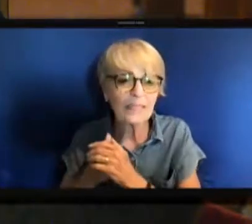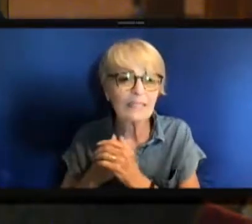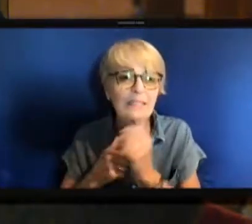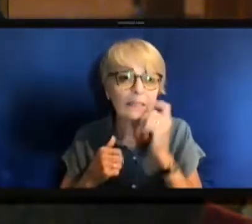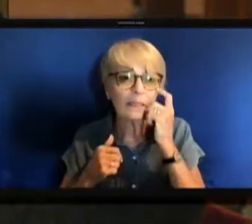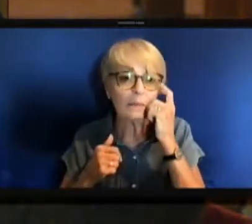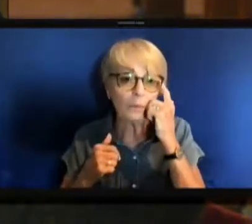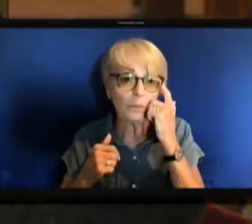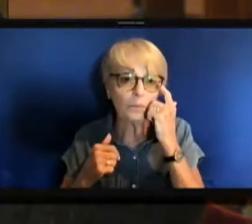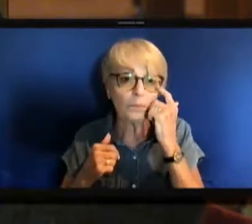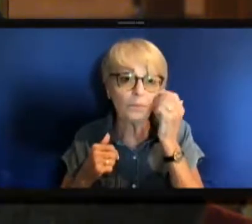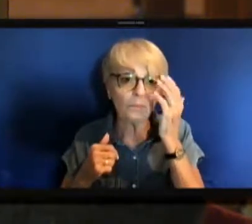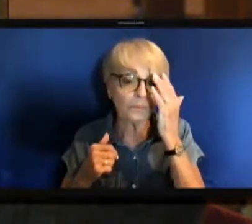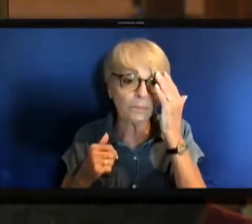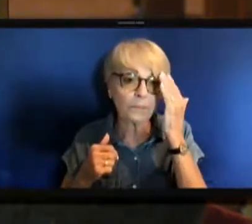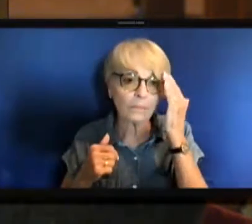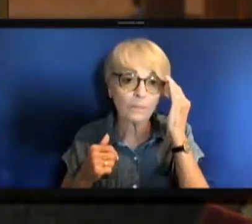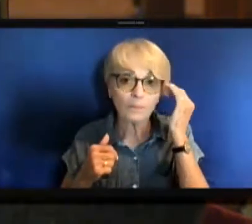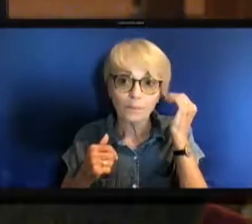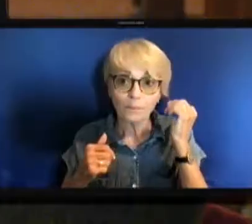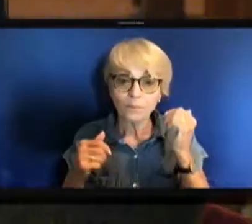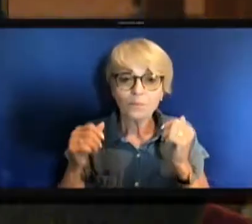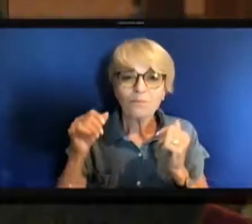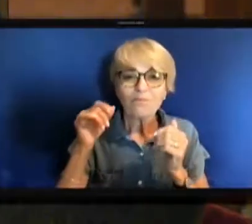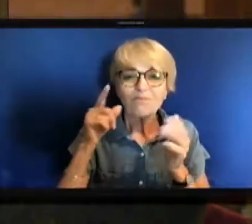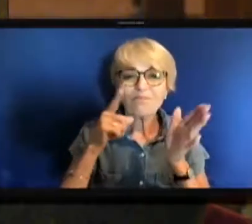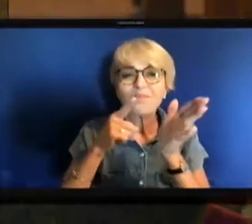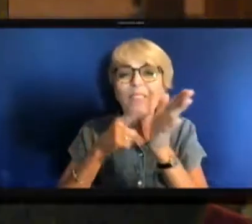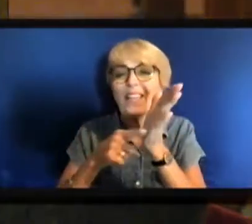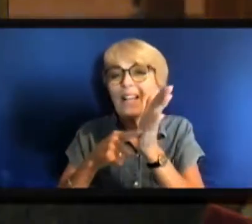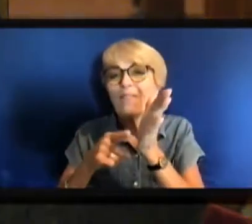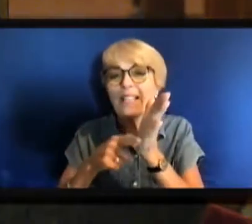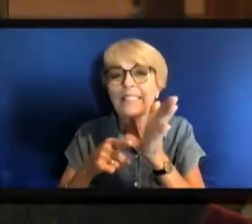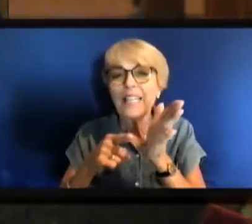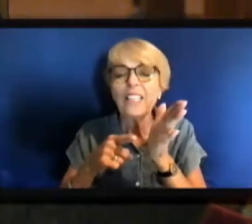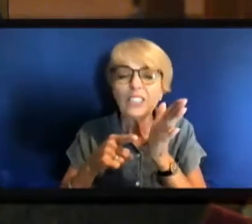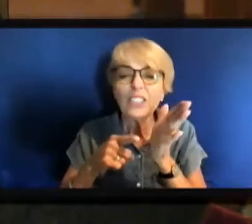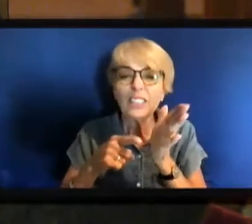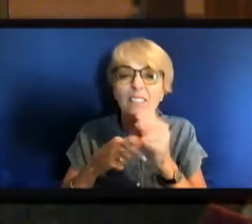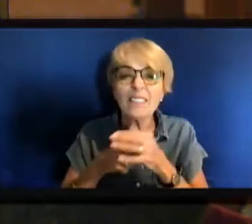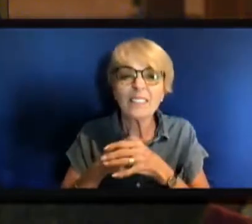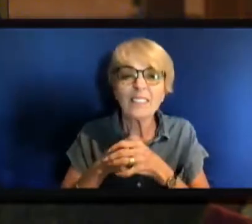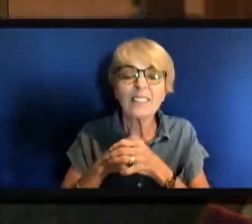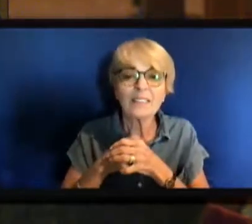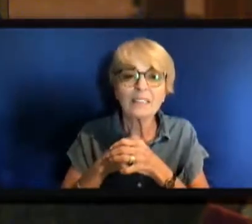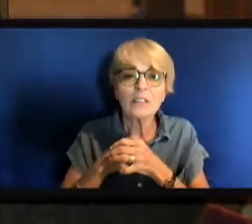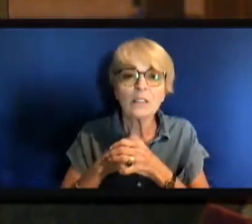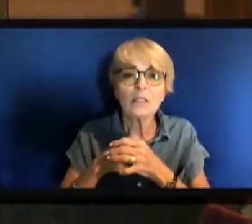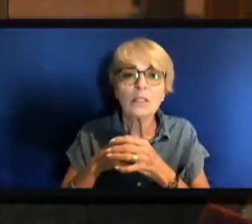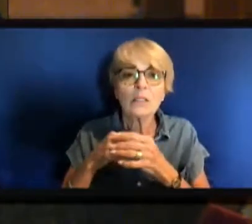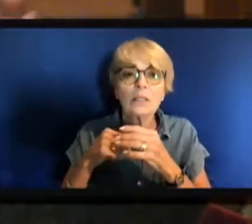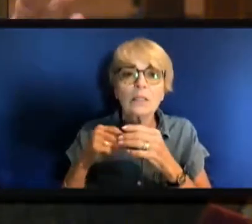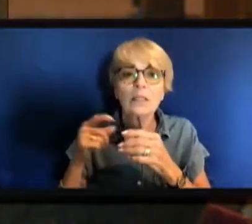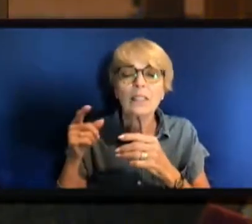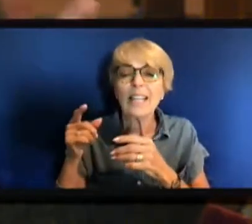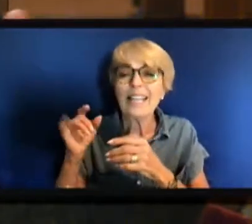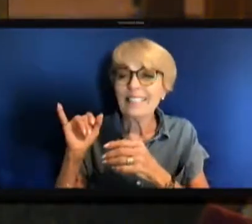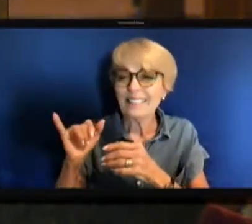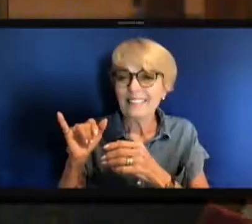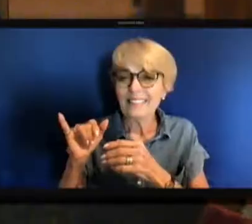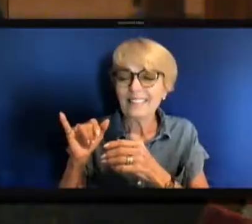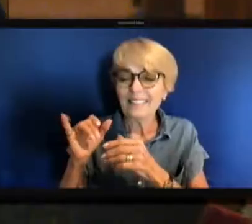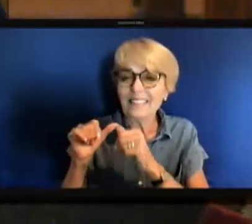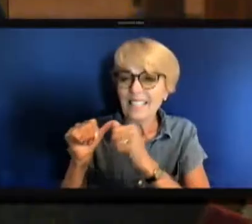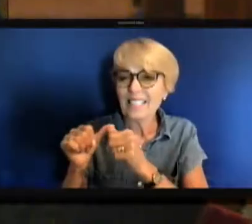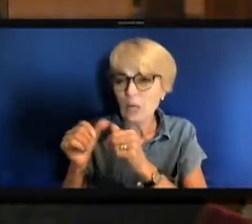is the investigation, so to speak, is, are we in fact continuing a service that we're already receiving? So whether or